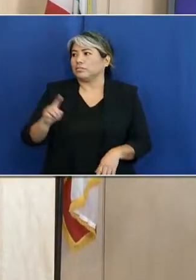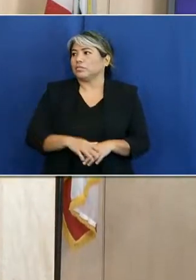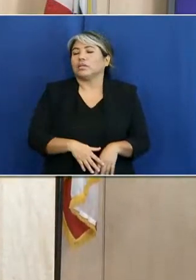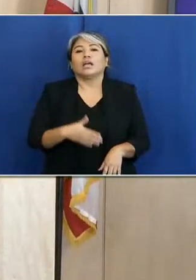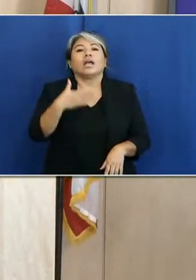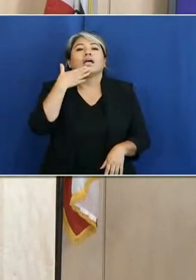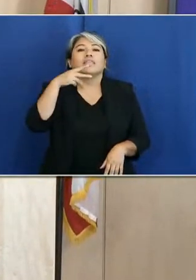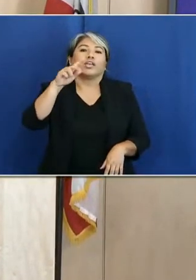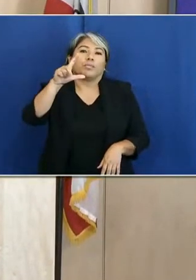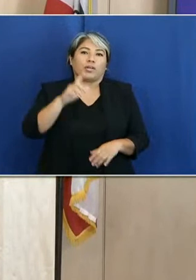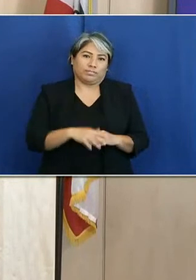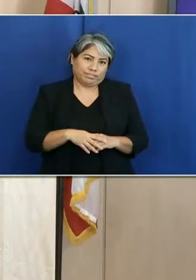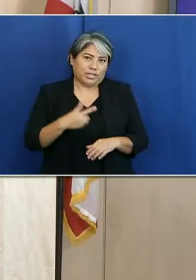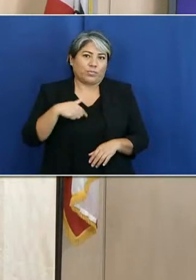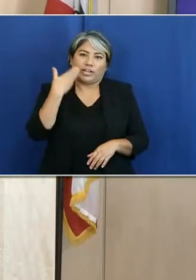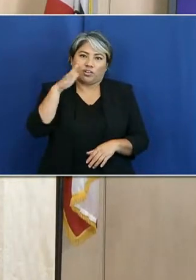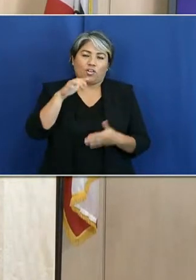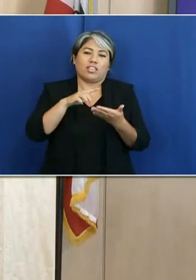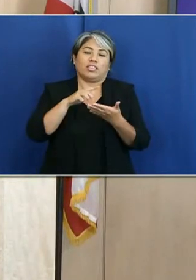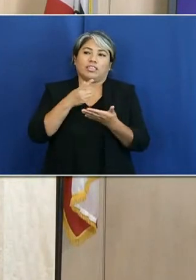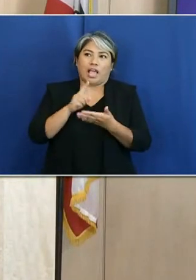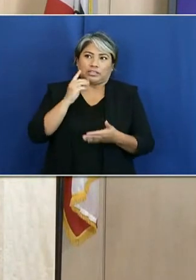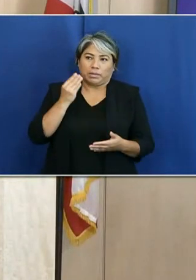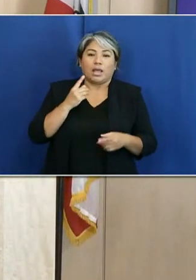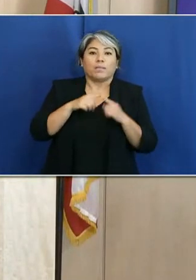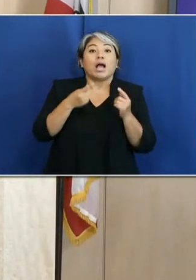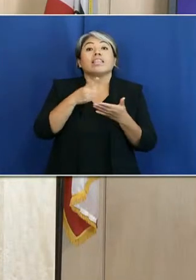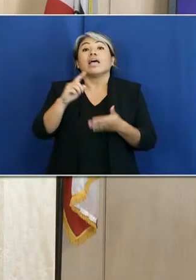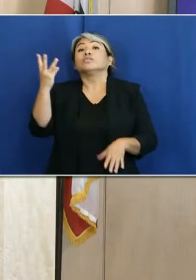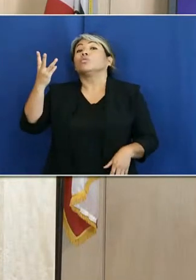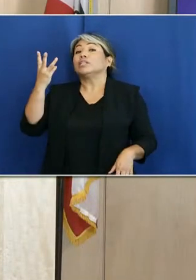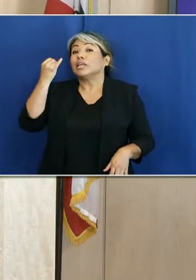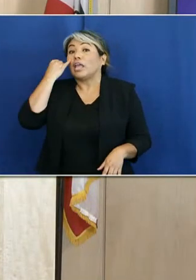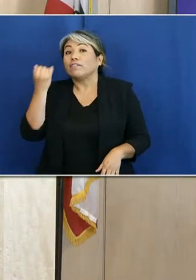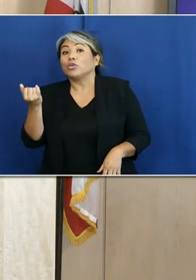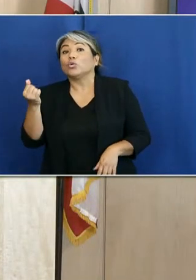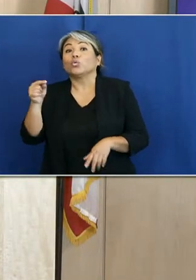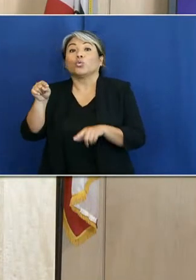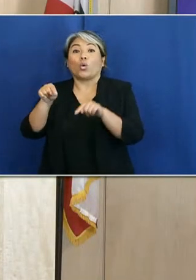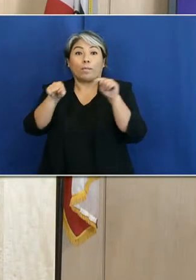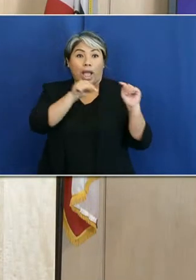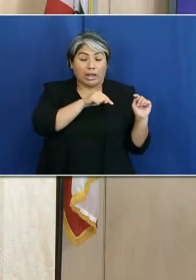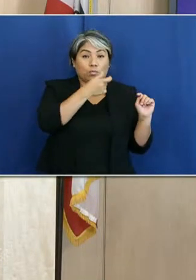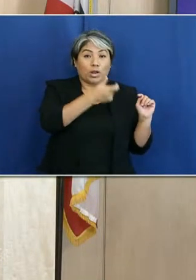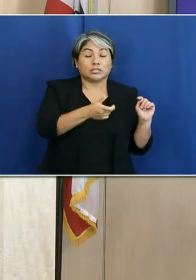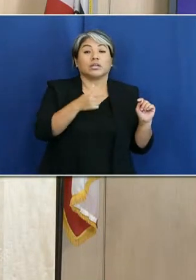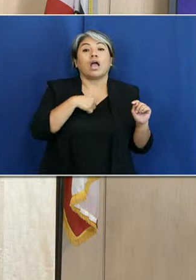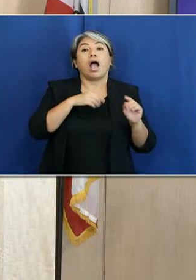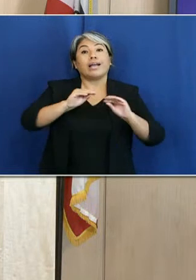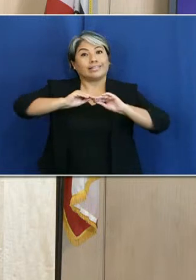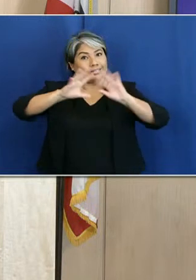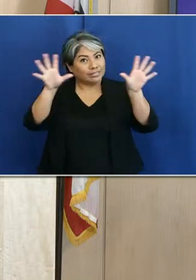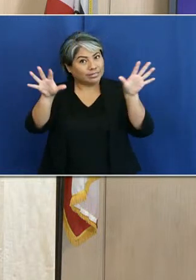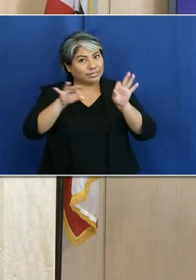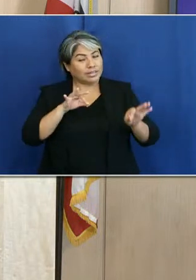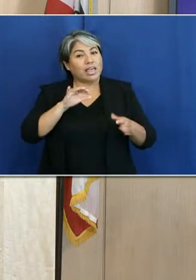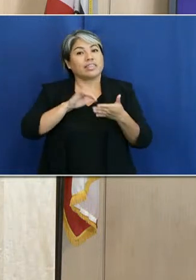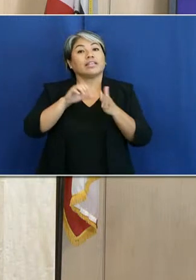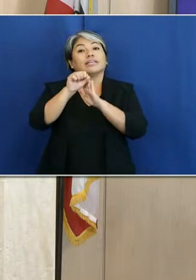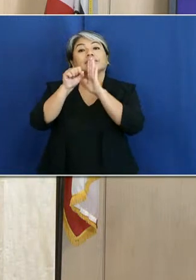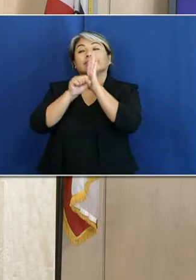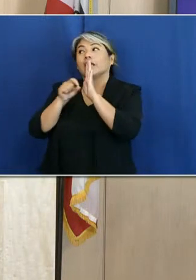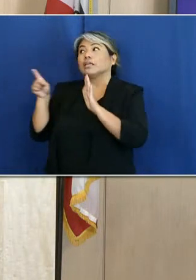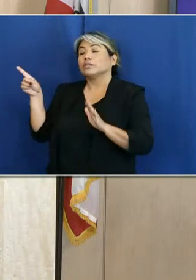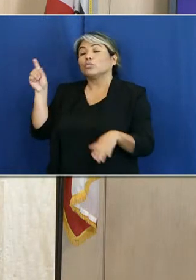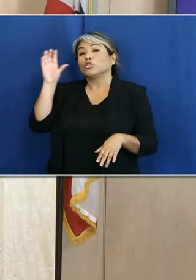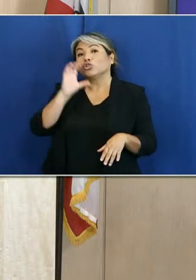Thank you, Paul. We didn't know last Monday, but on last Wednesday, if you go back, I explicitly stated that the state was looking